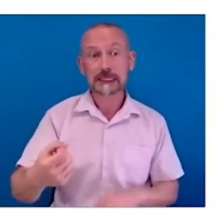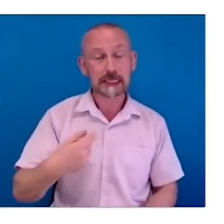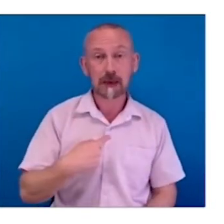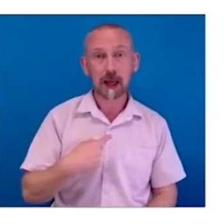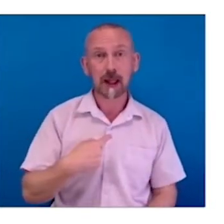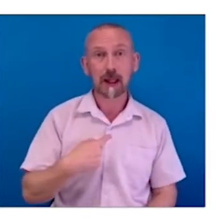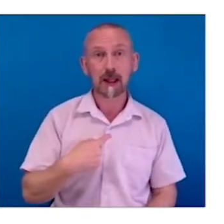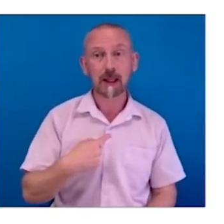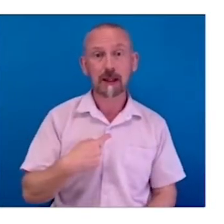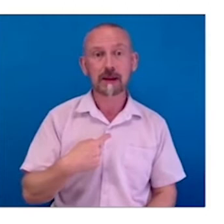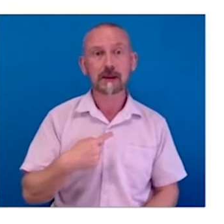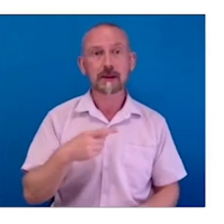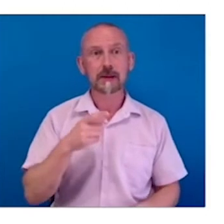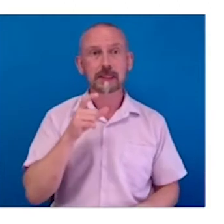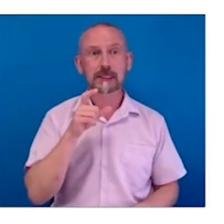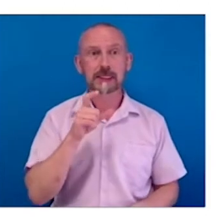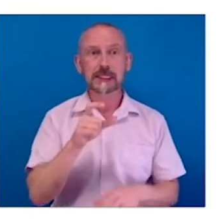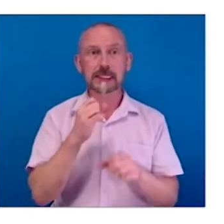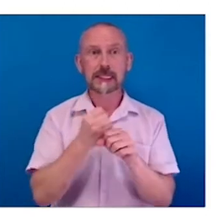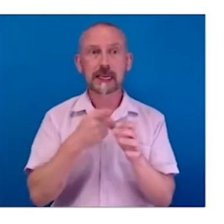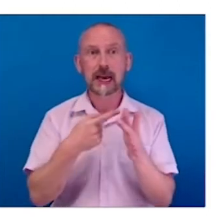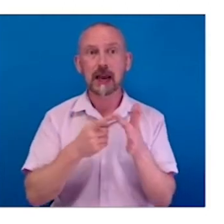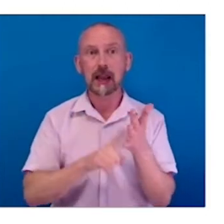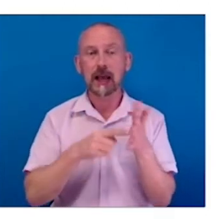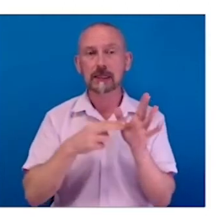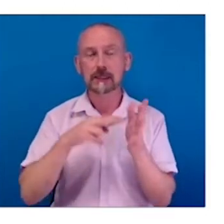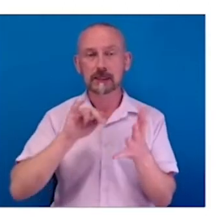on cgailans, that's